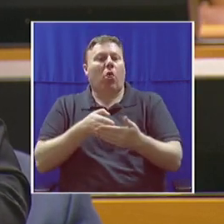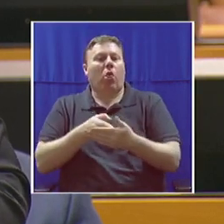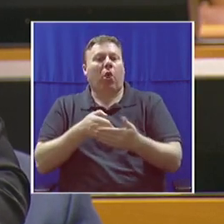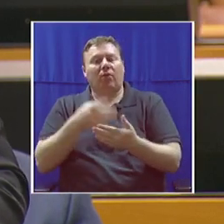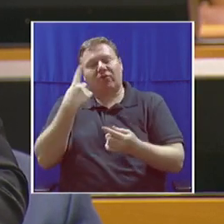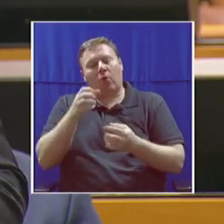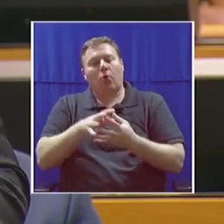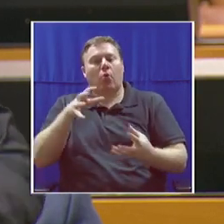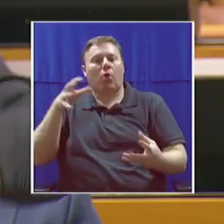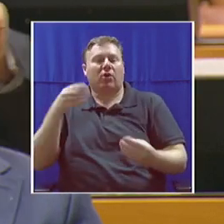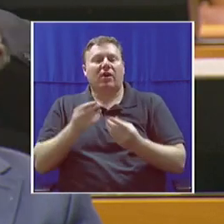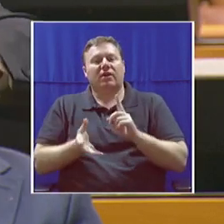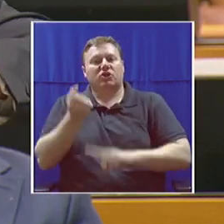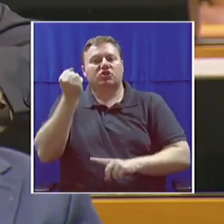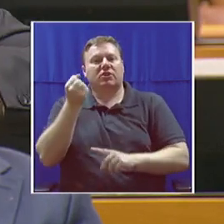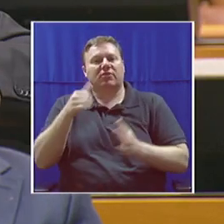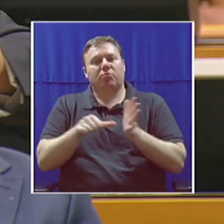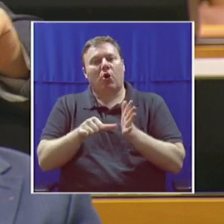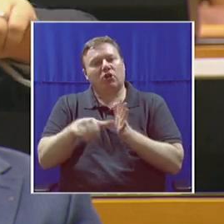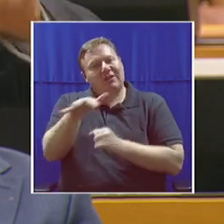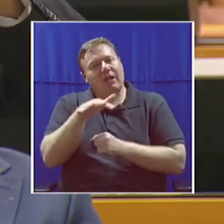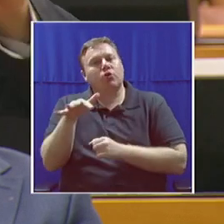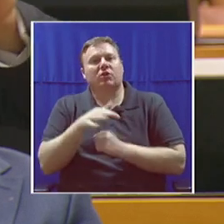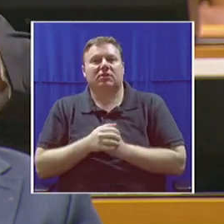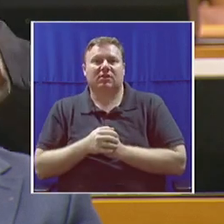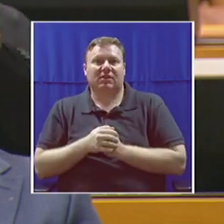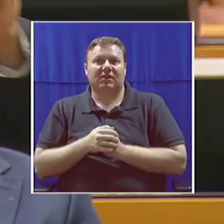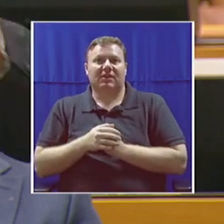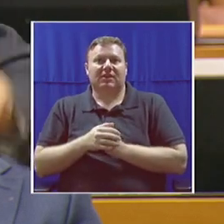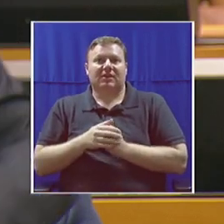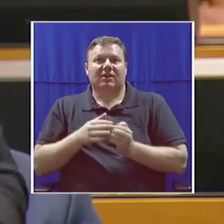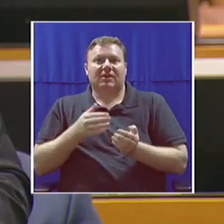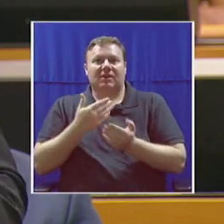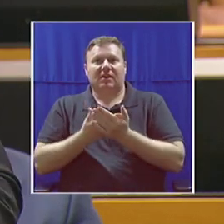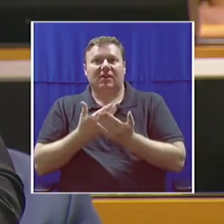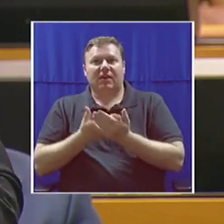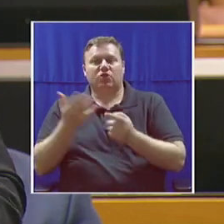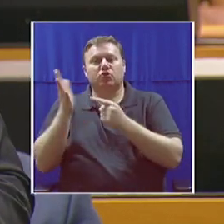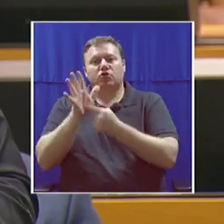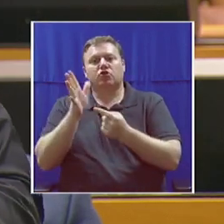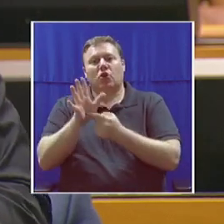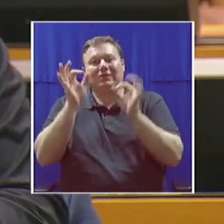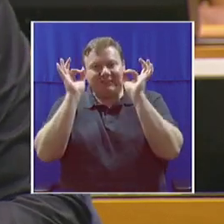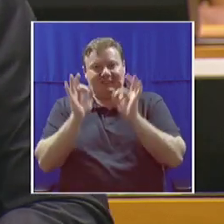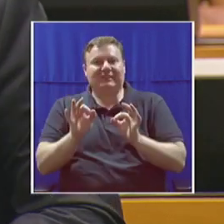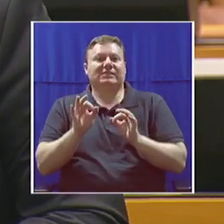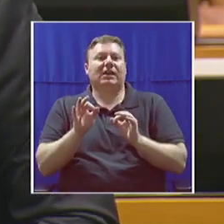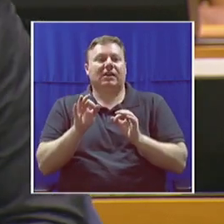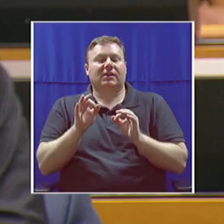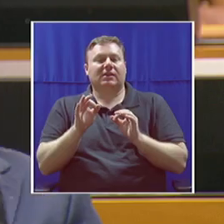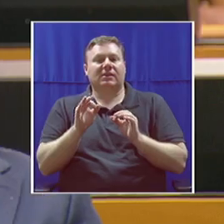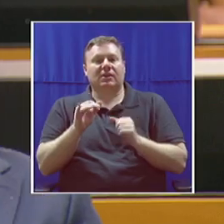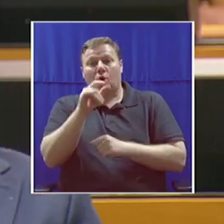achieving these priority areas and if you would would be so kind as to point out exactly which of your colleagues are the biggest enemies of growth